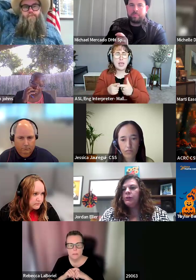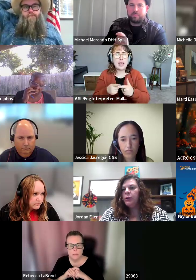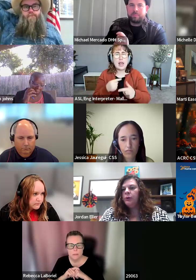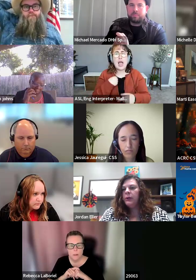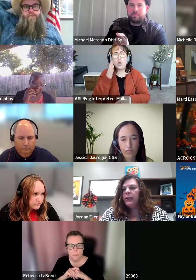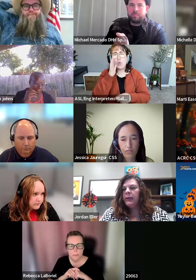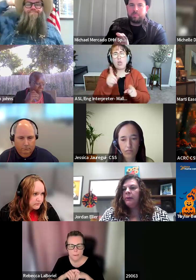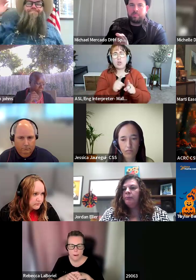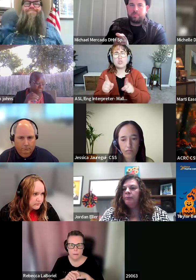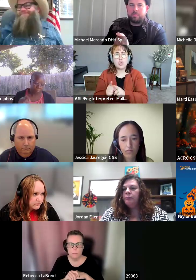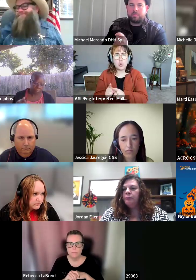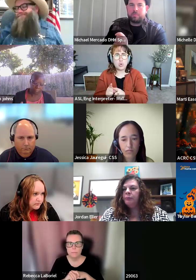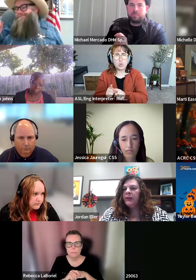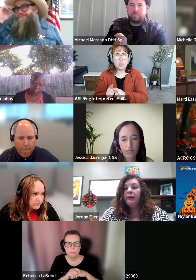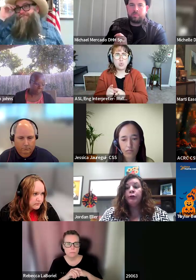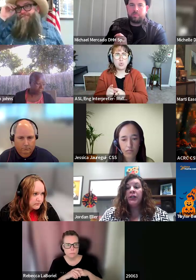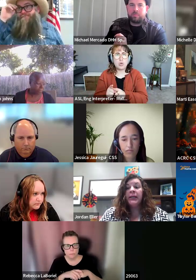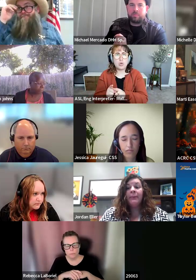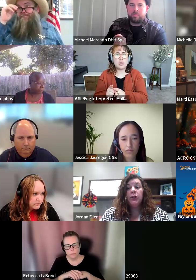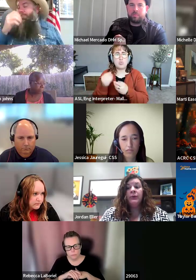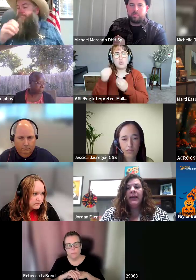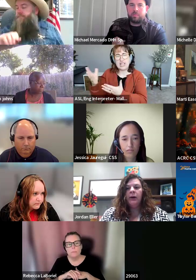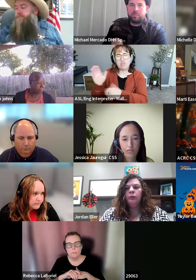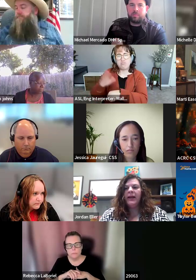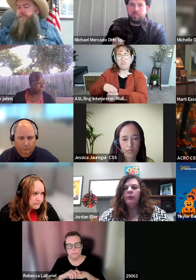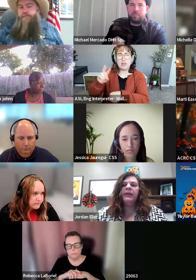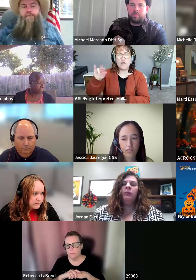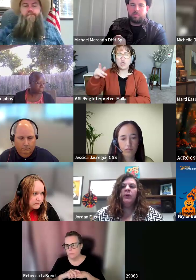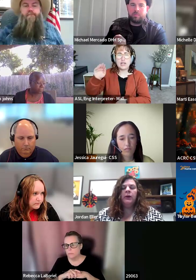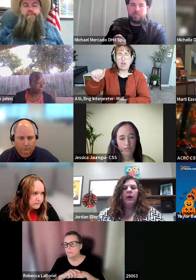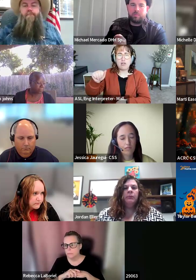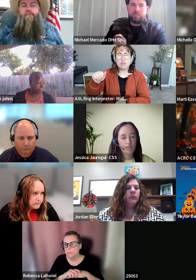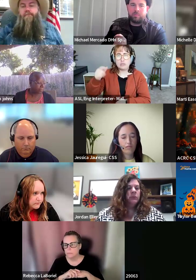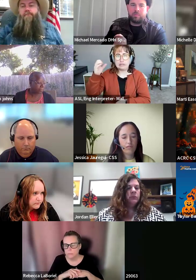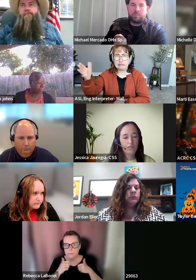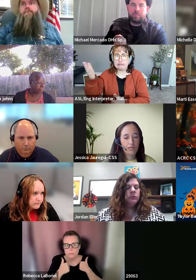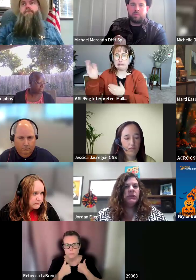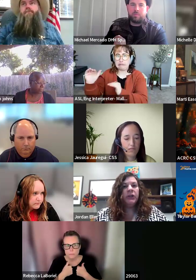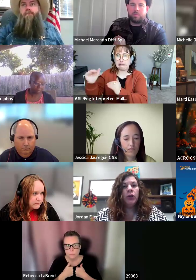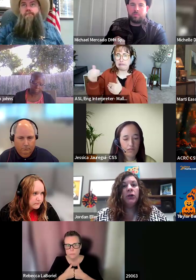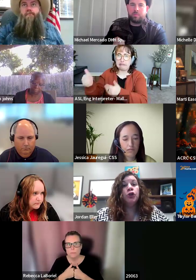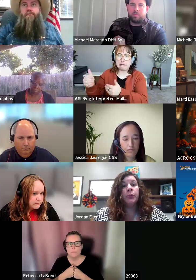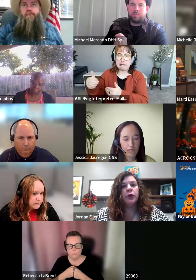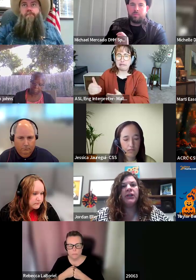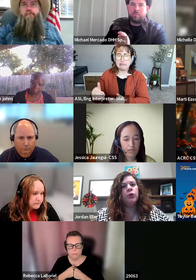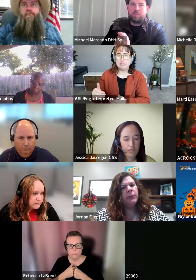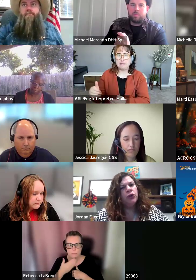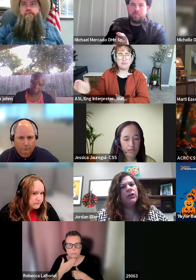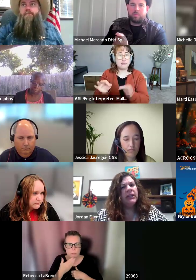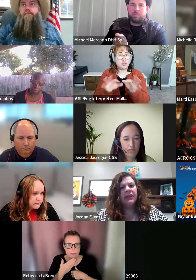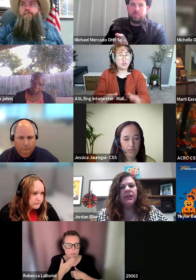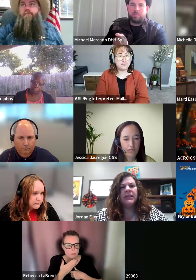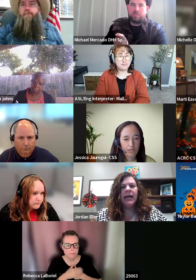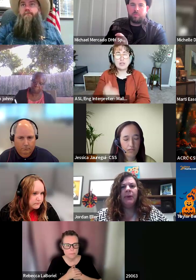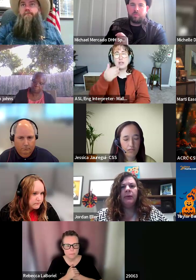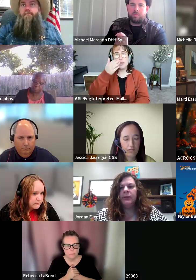will also let Virginia Gabby know now, right? We'll get an interpreter scheduled. And